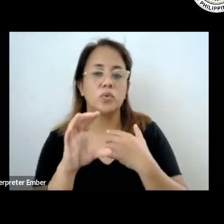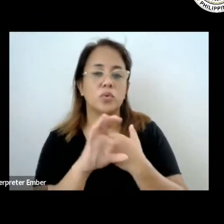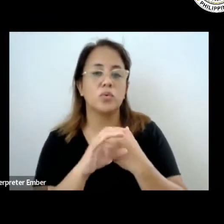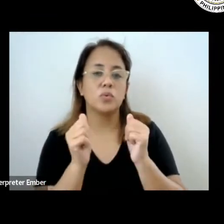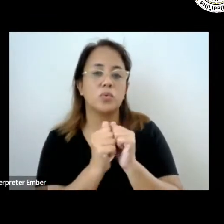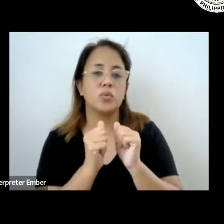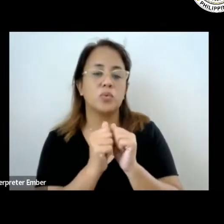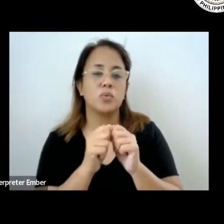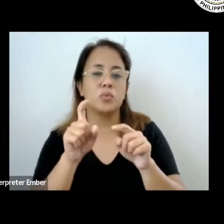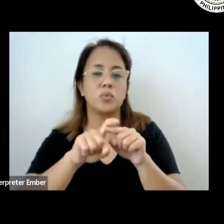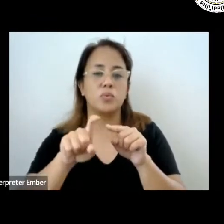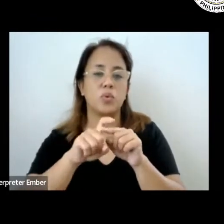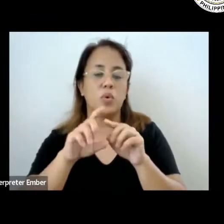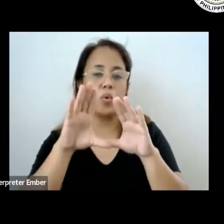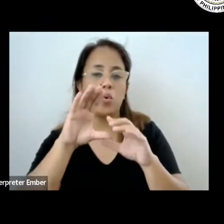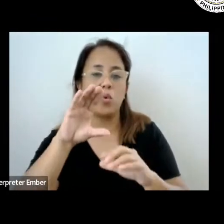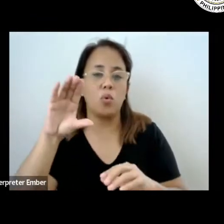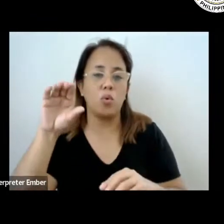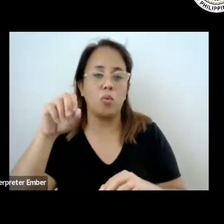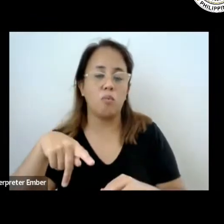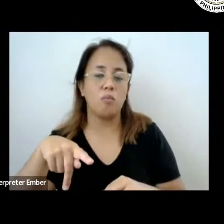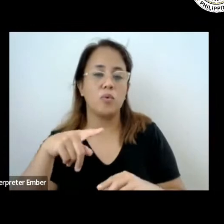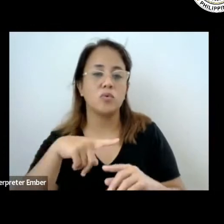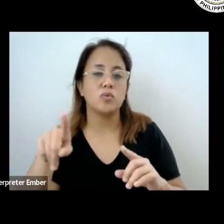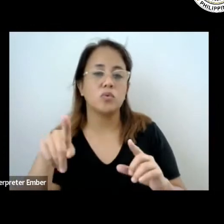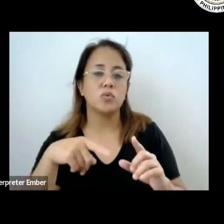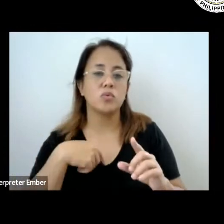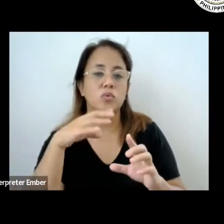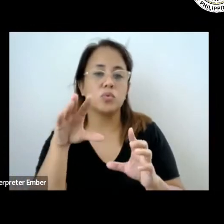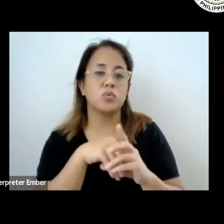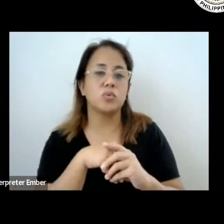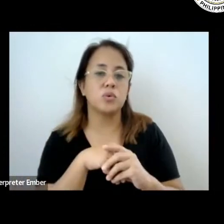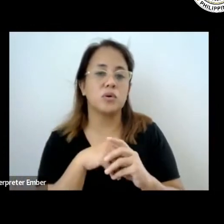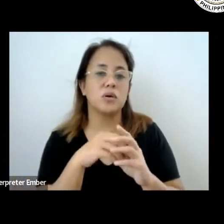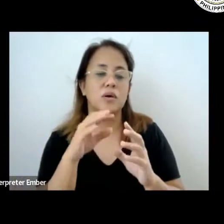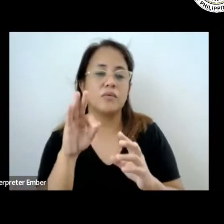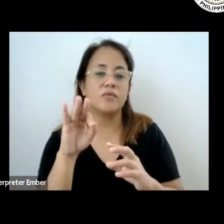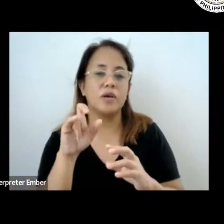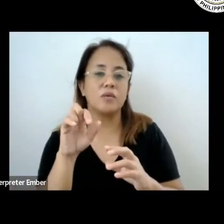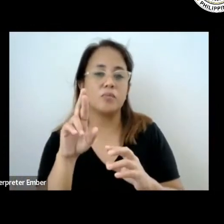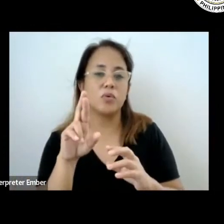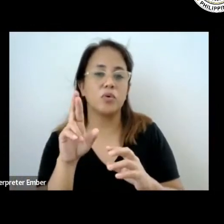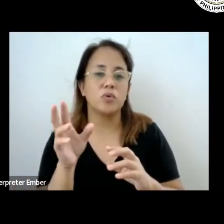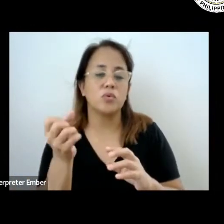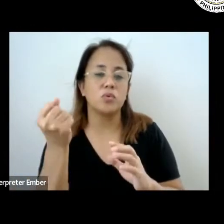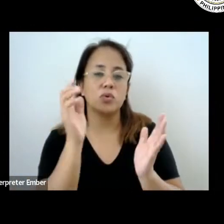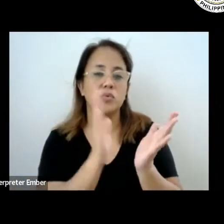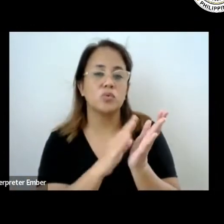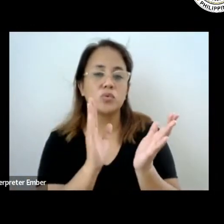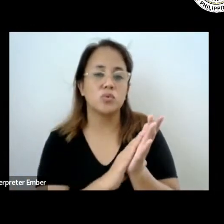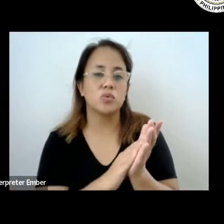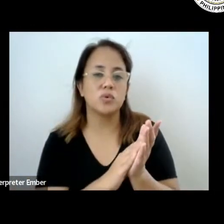electric cooperatives to connect the fiber optics to the schools,